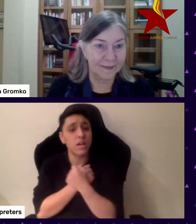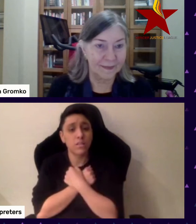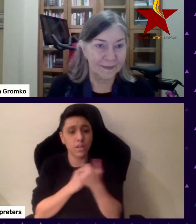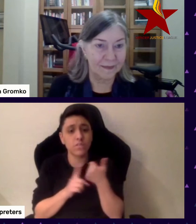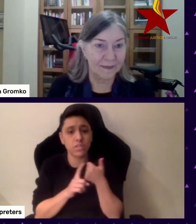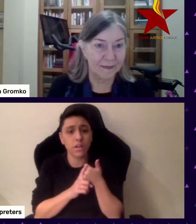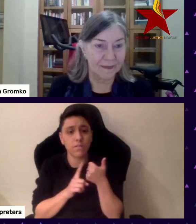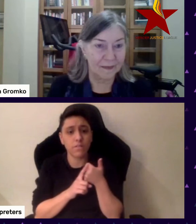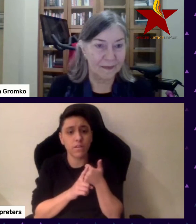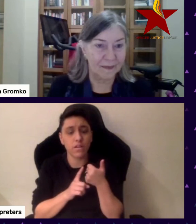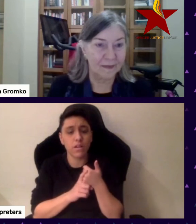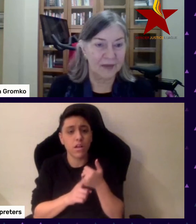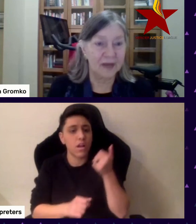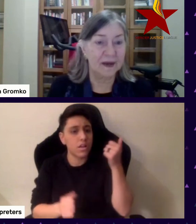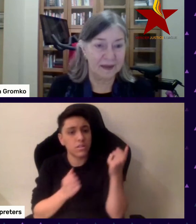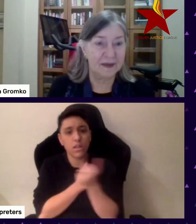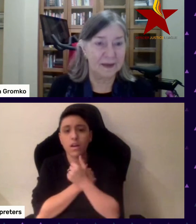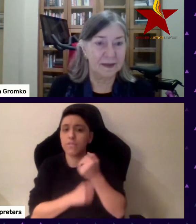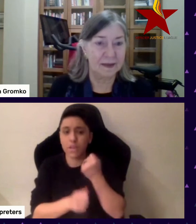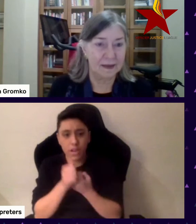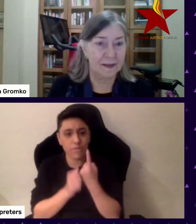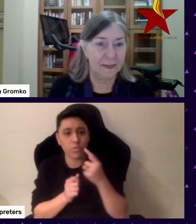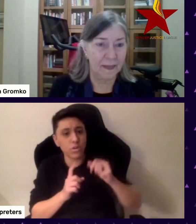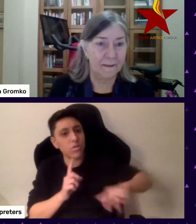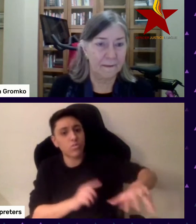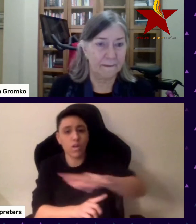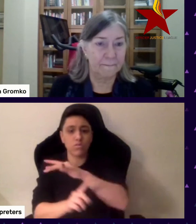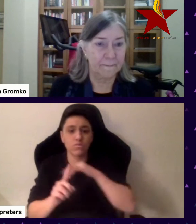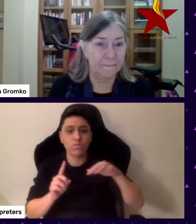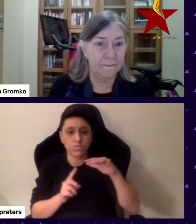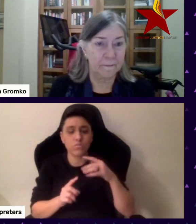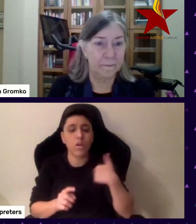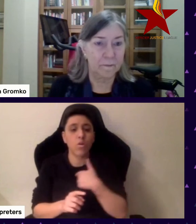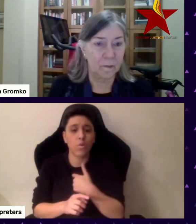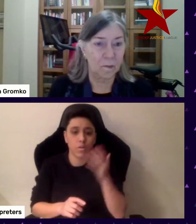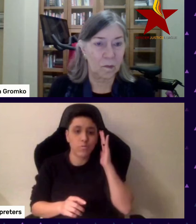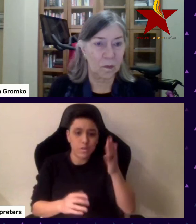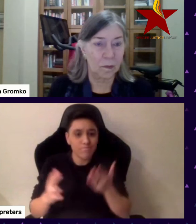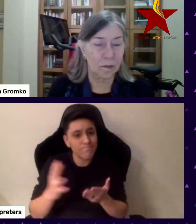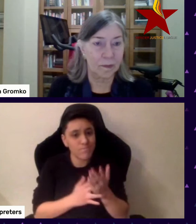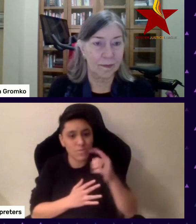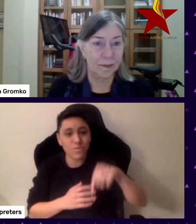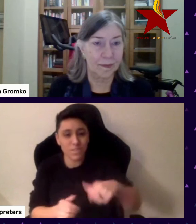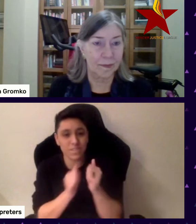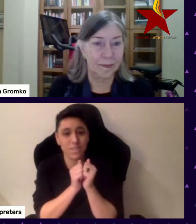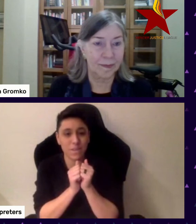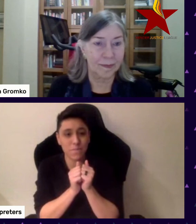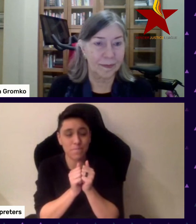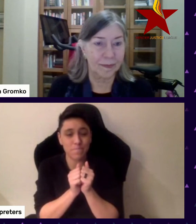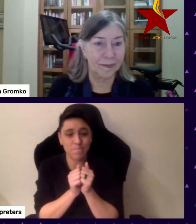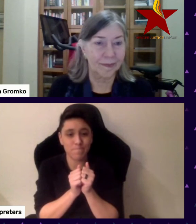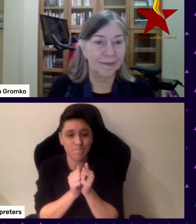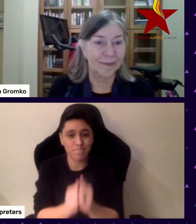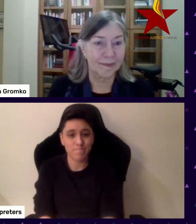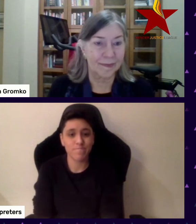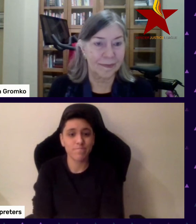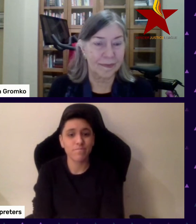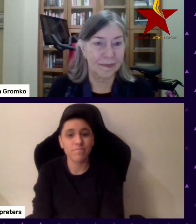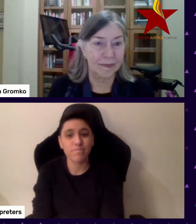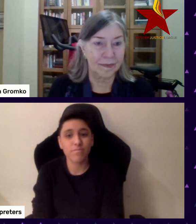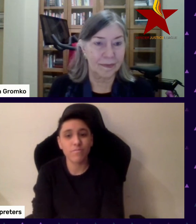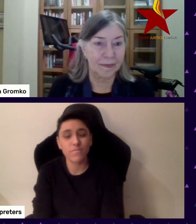that you can be around. Yeah. And we'll all get through this together, and all those platitudes.